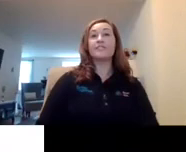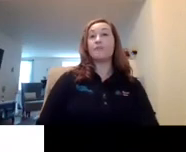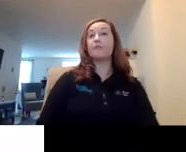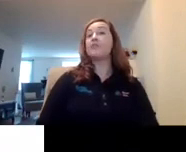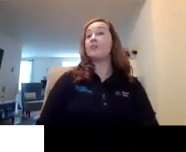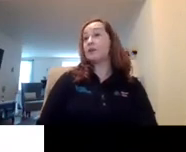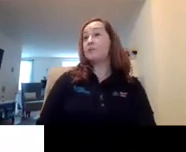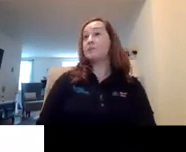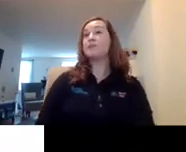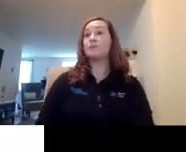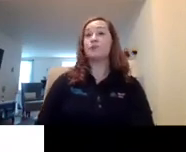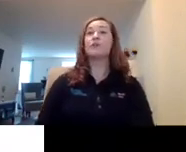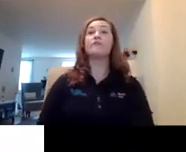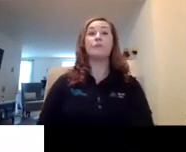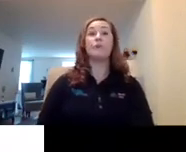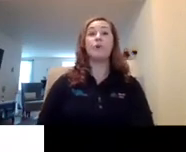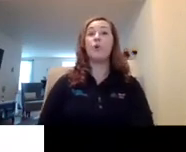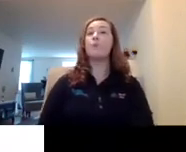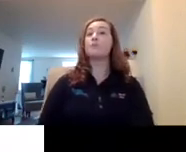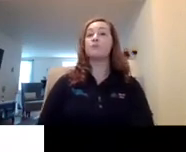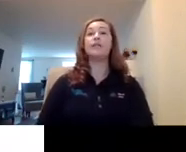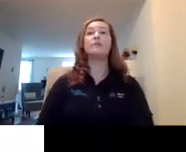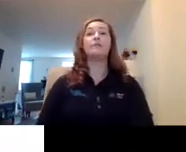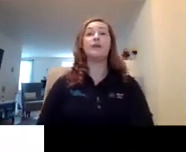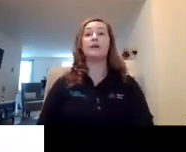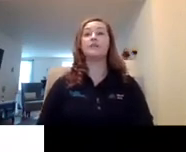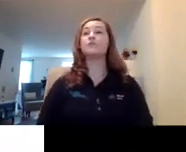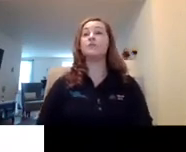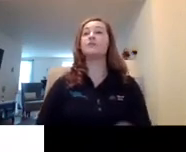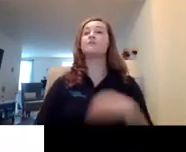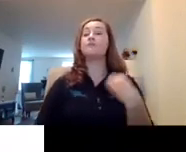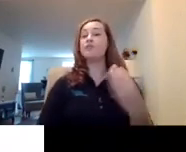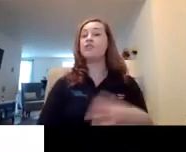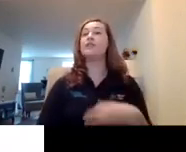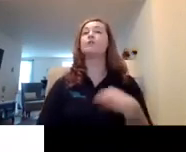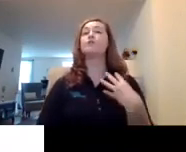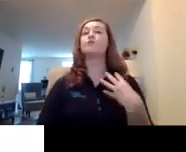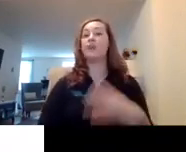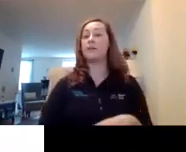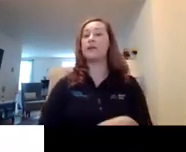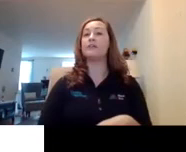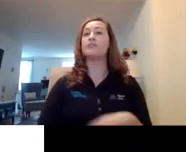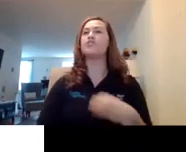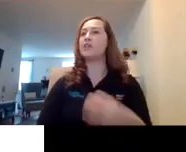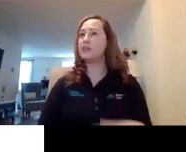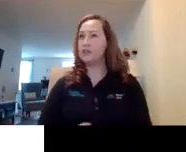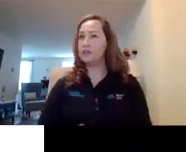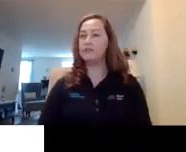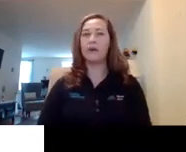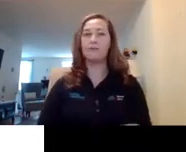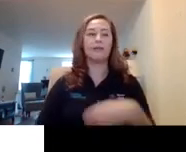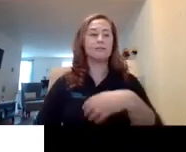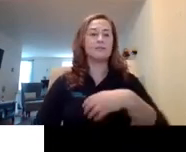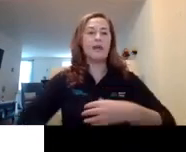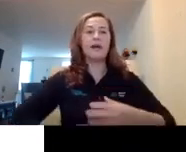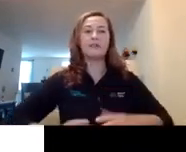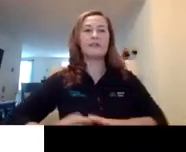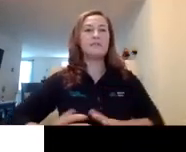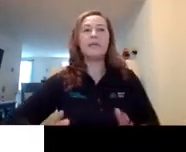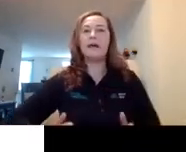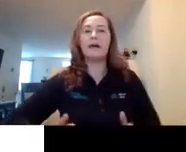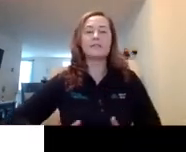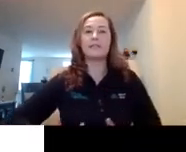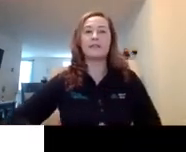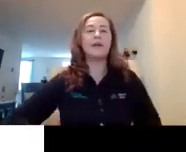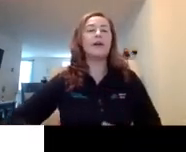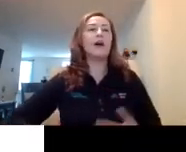For some of the interpreters, working from home really meant to be reaching out to families, checking on families,